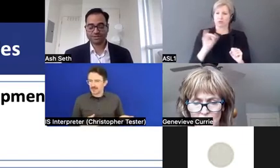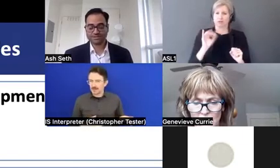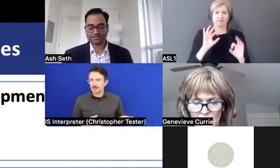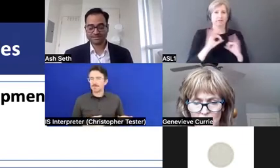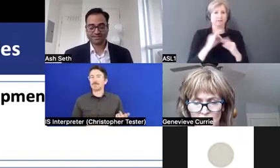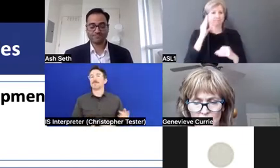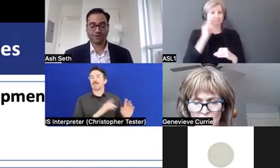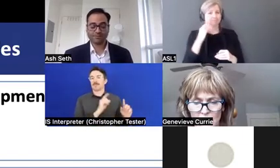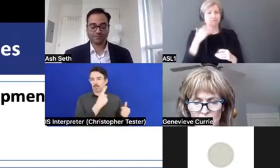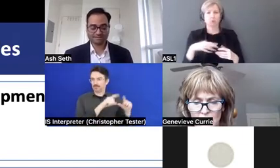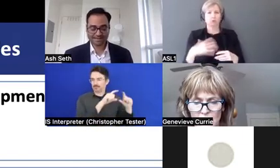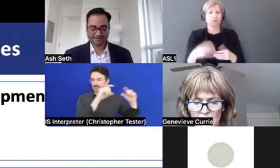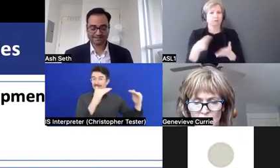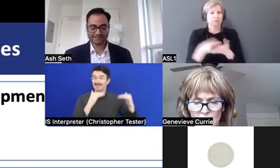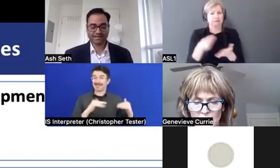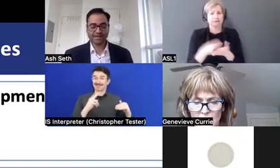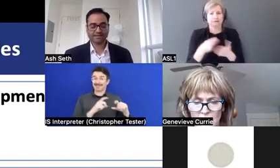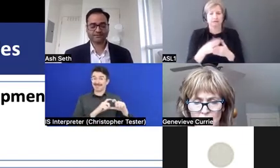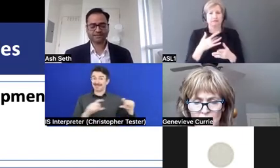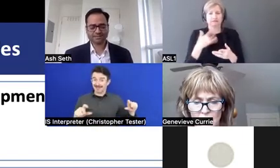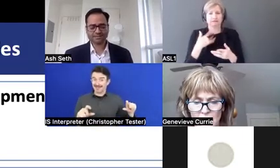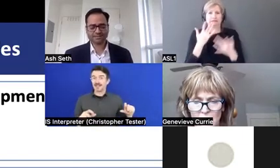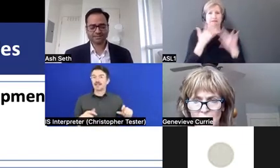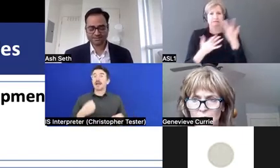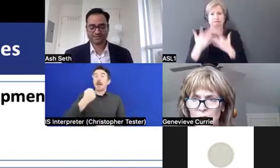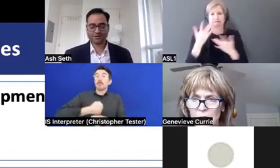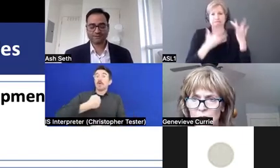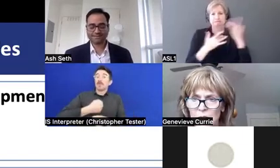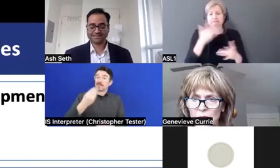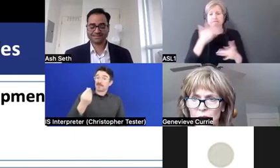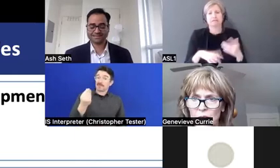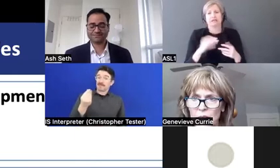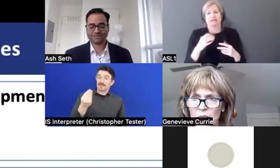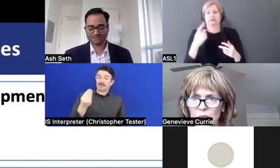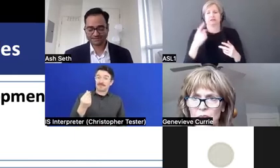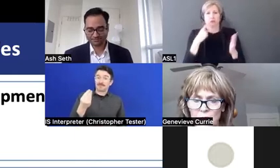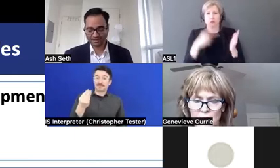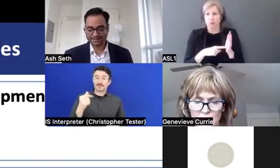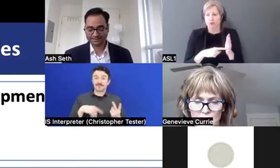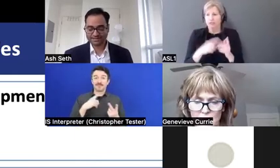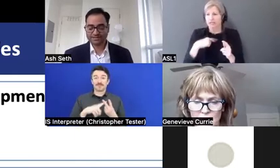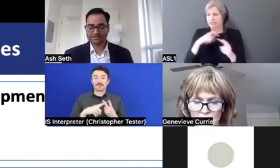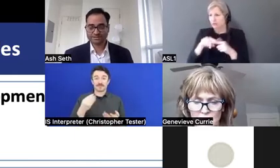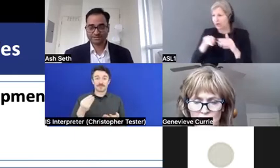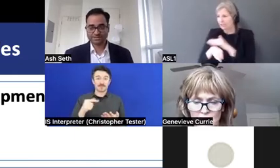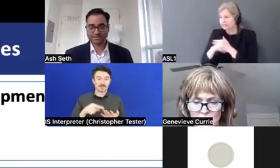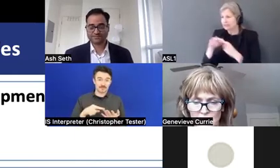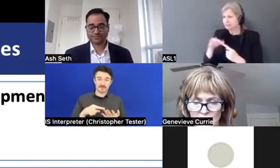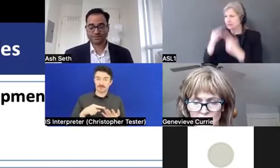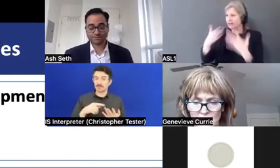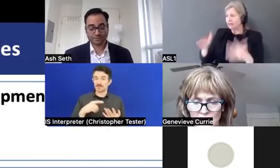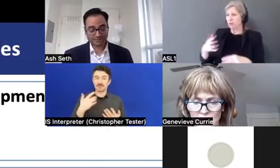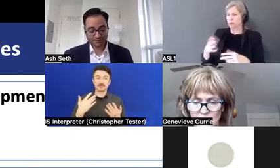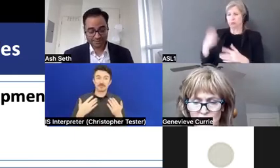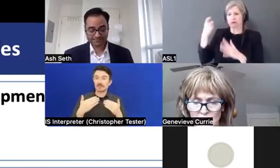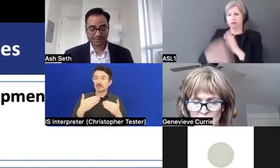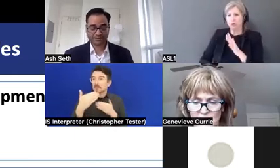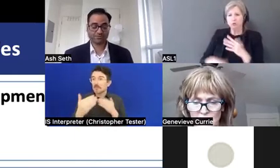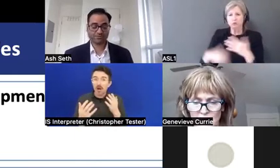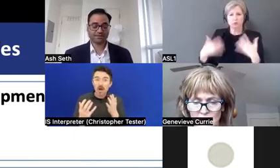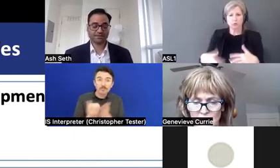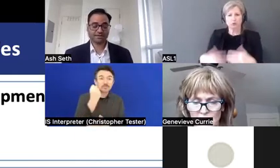to changes in their employment status and increased cost of accessing special supplies, such as personal